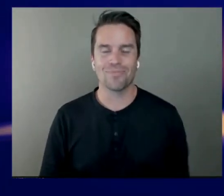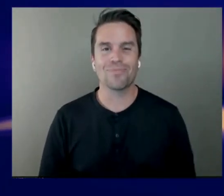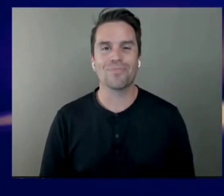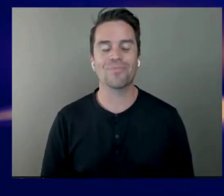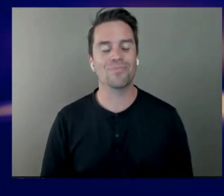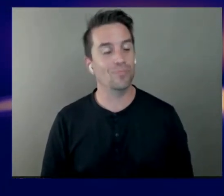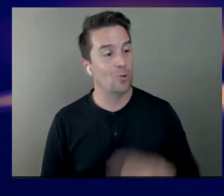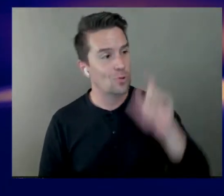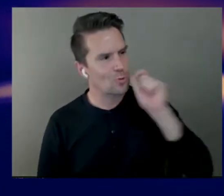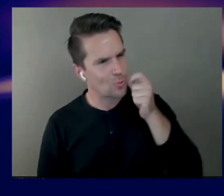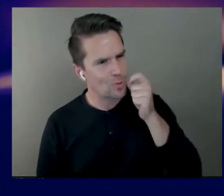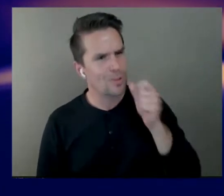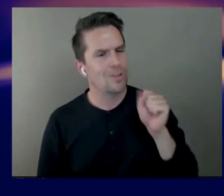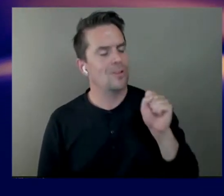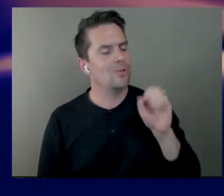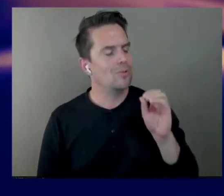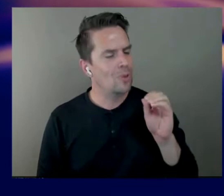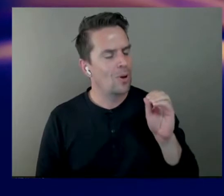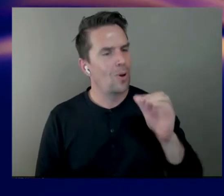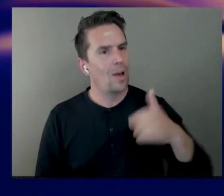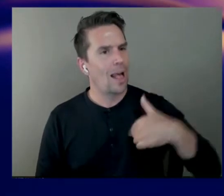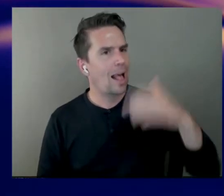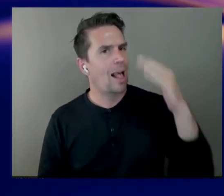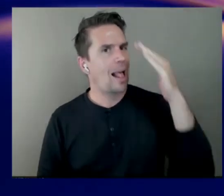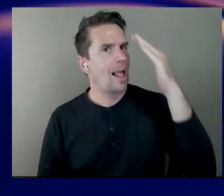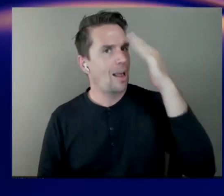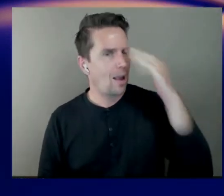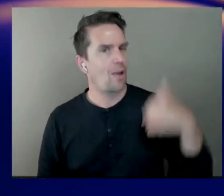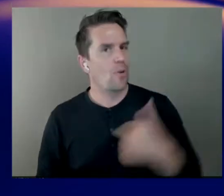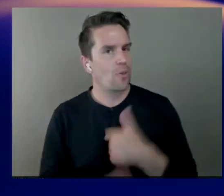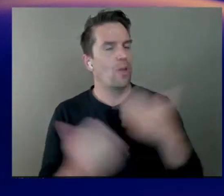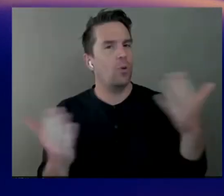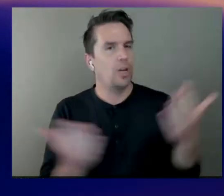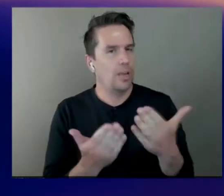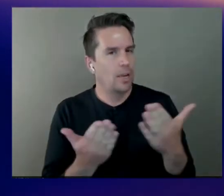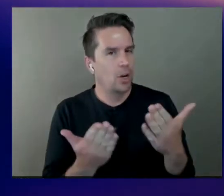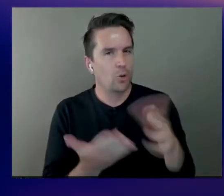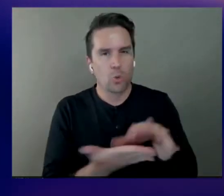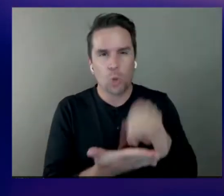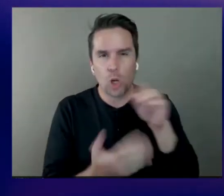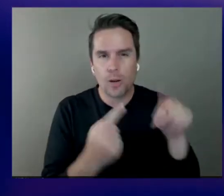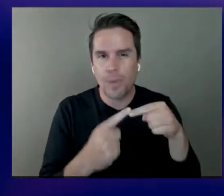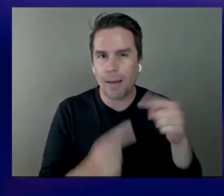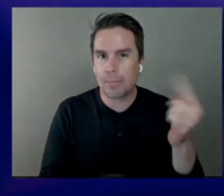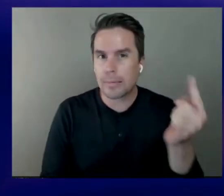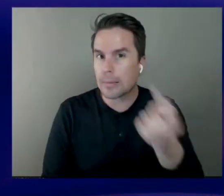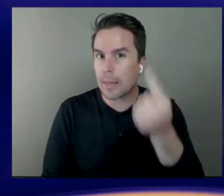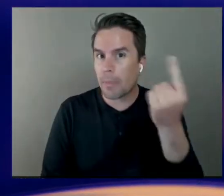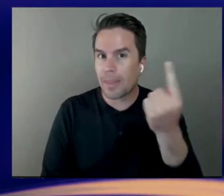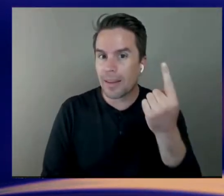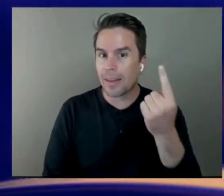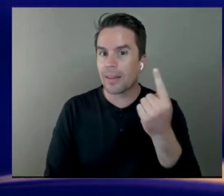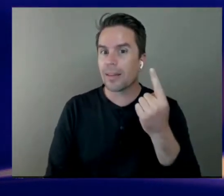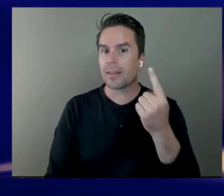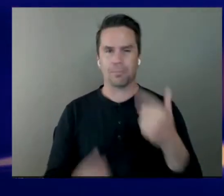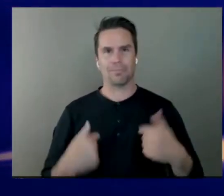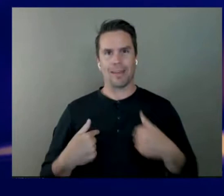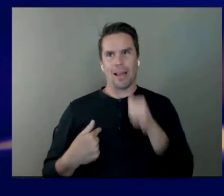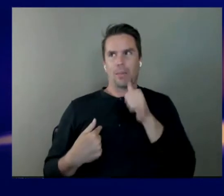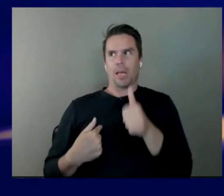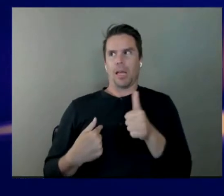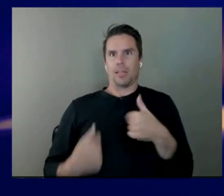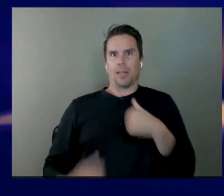So, I know that we're here for something. Yes, we are. I'm not. I'm just